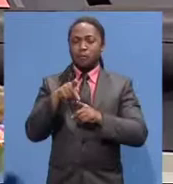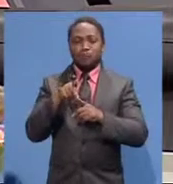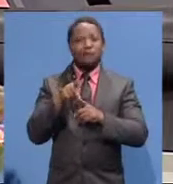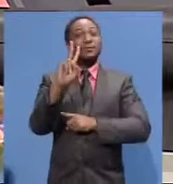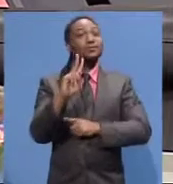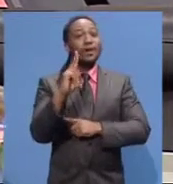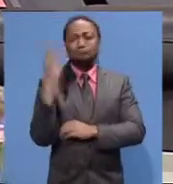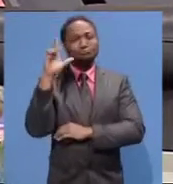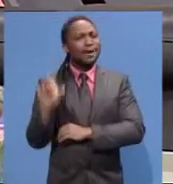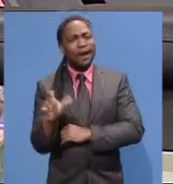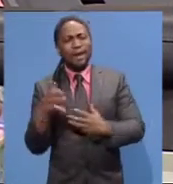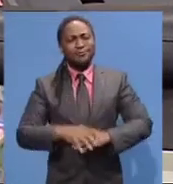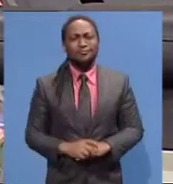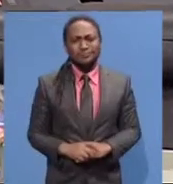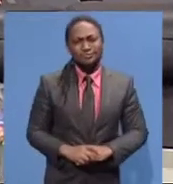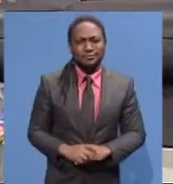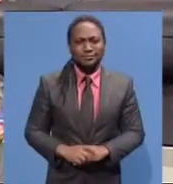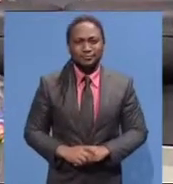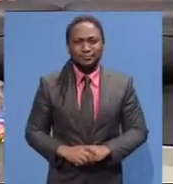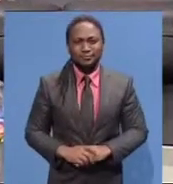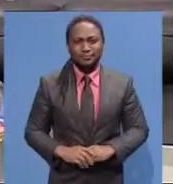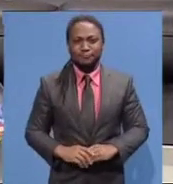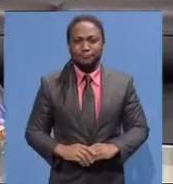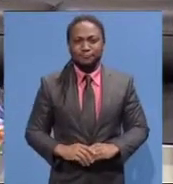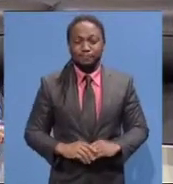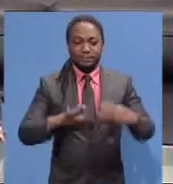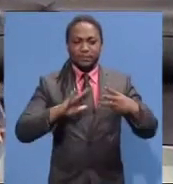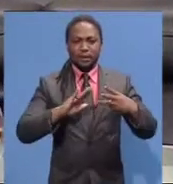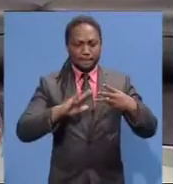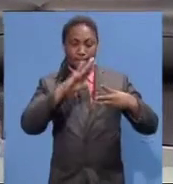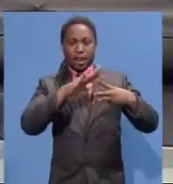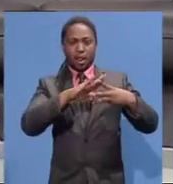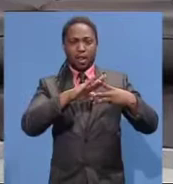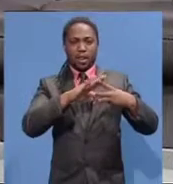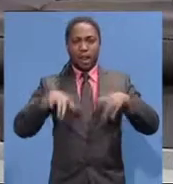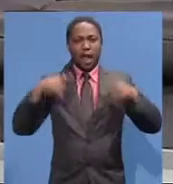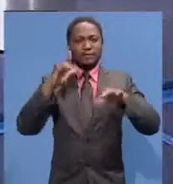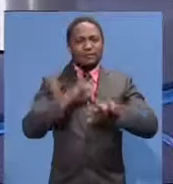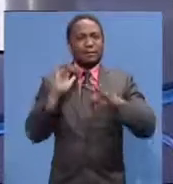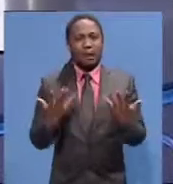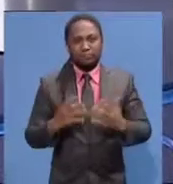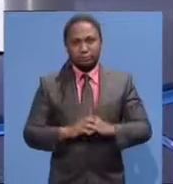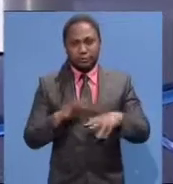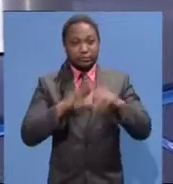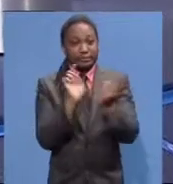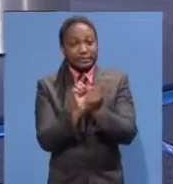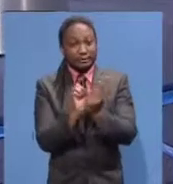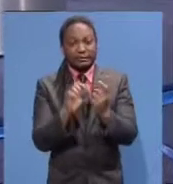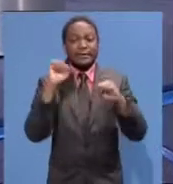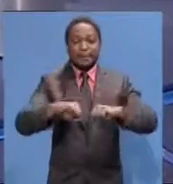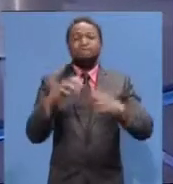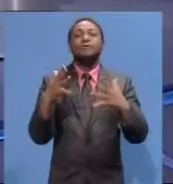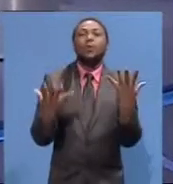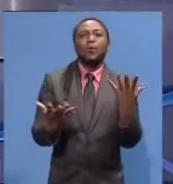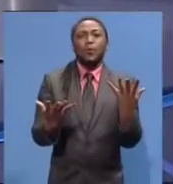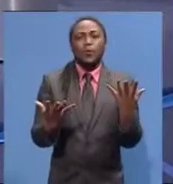speaking. Yeah. How did he touch you? Did you meet? Yeah, so I